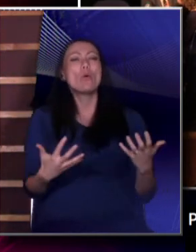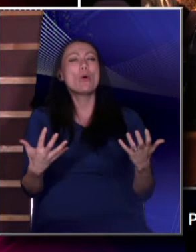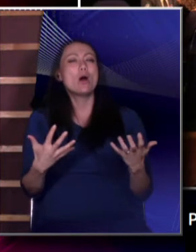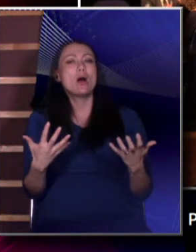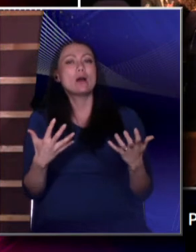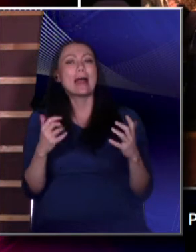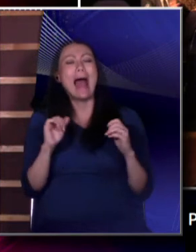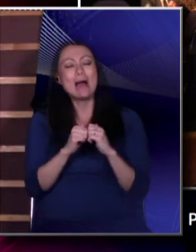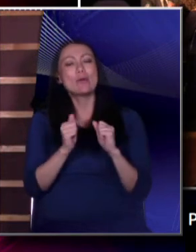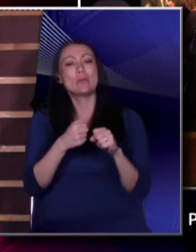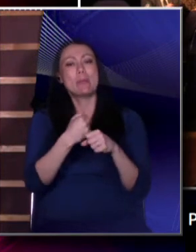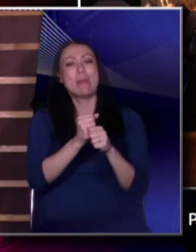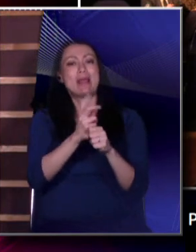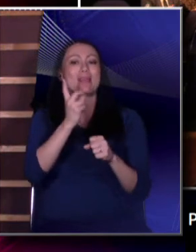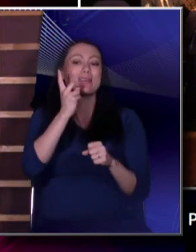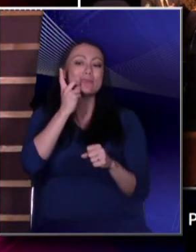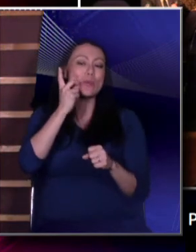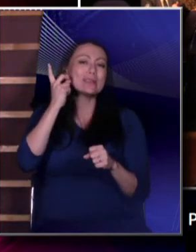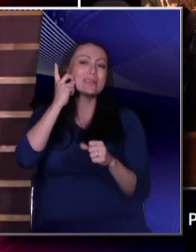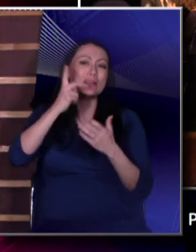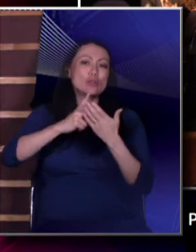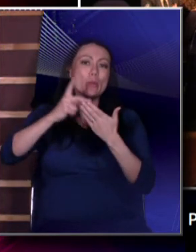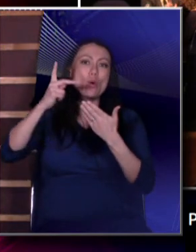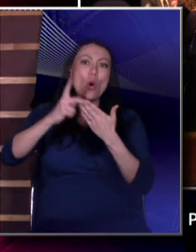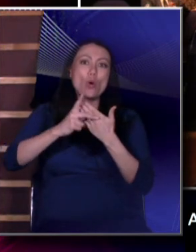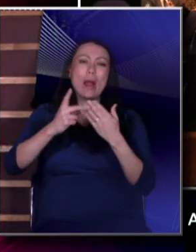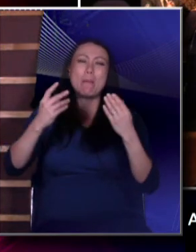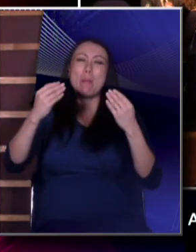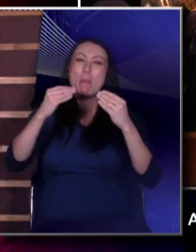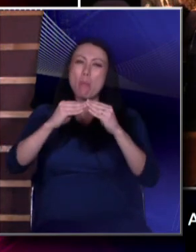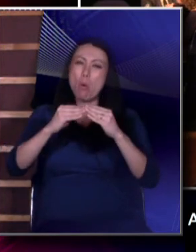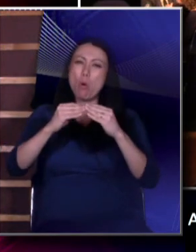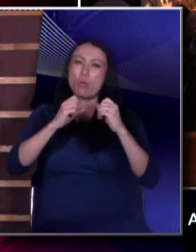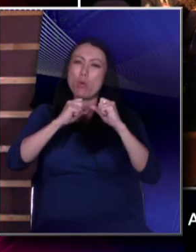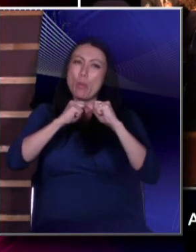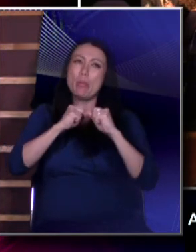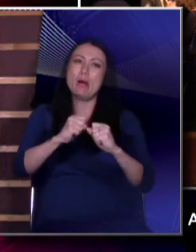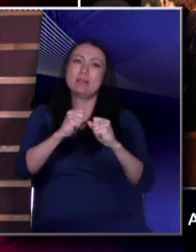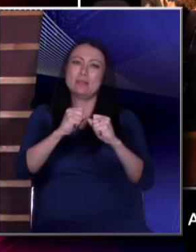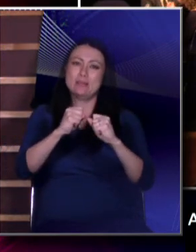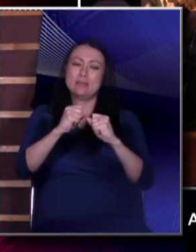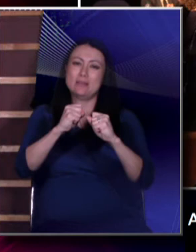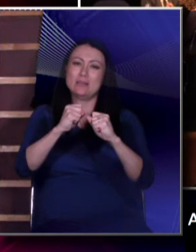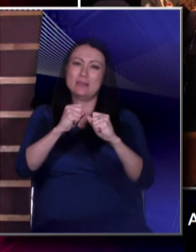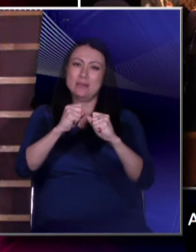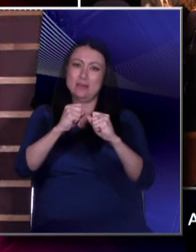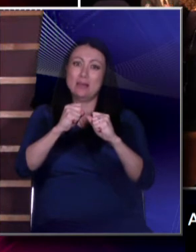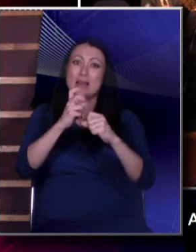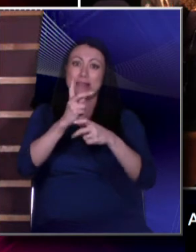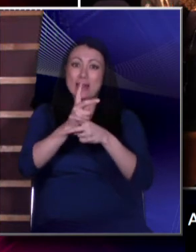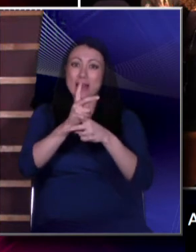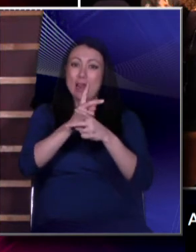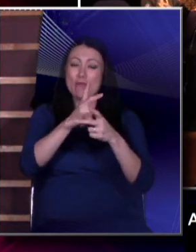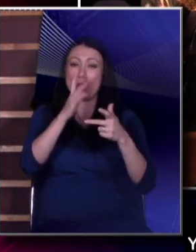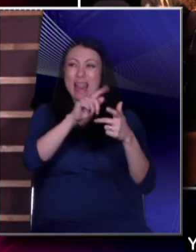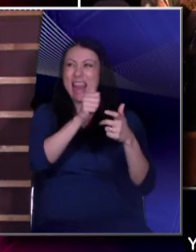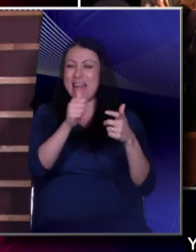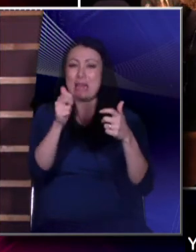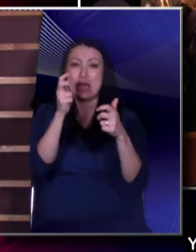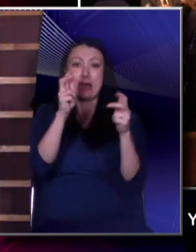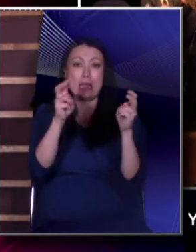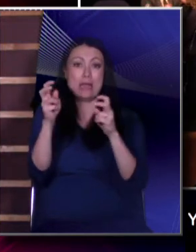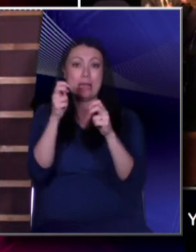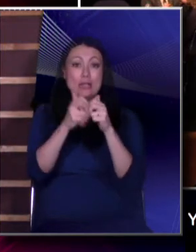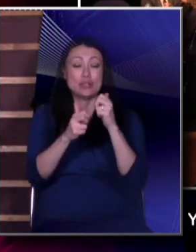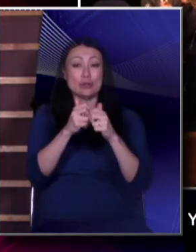a residential program robust and flexible that are taking care of a myriad of issues? With that said, before I make any kind of